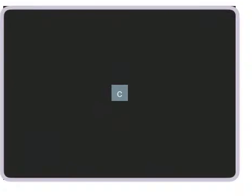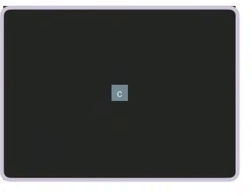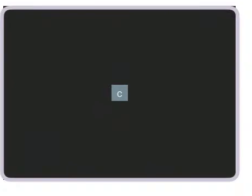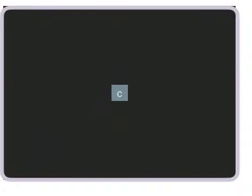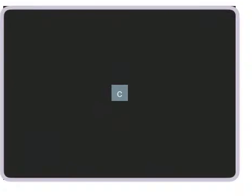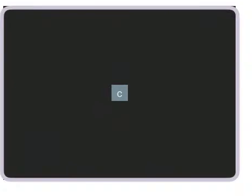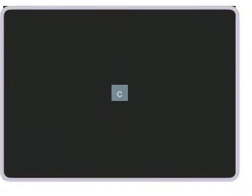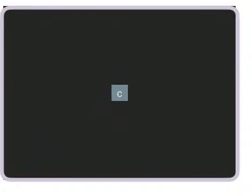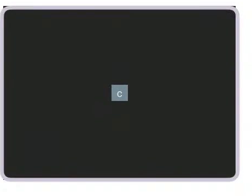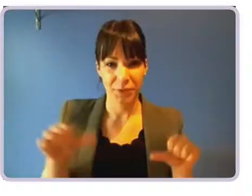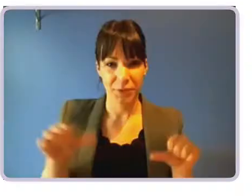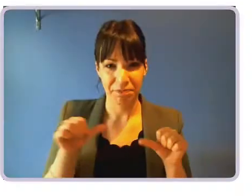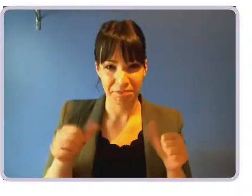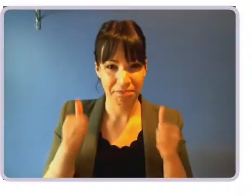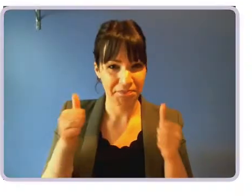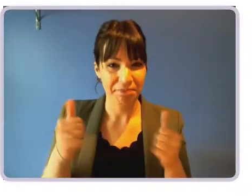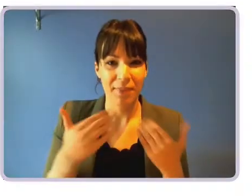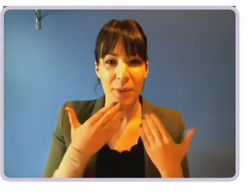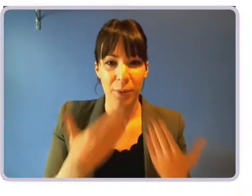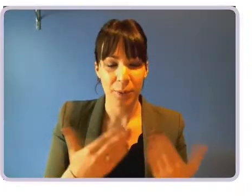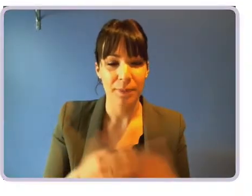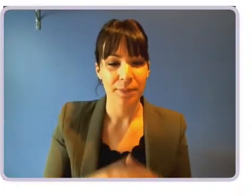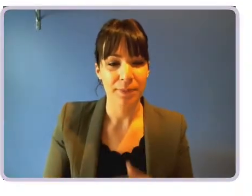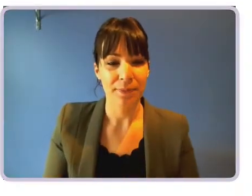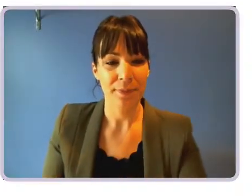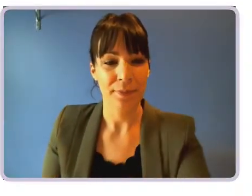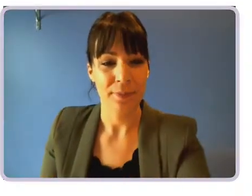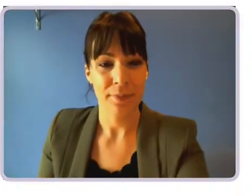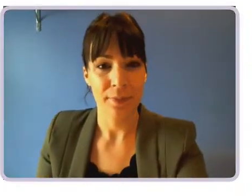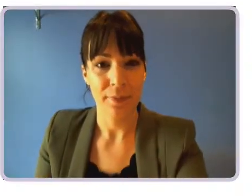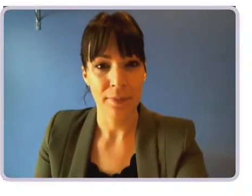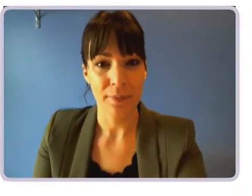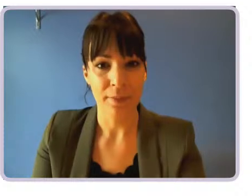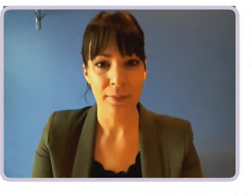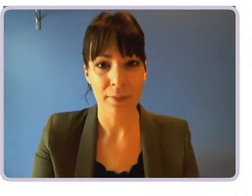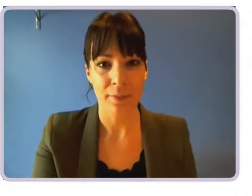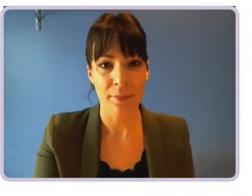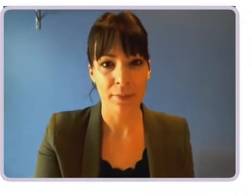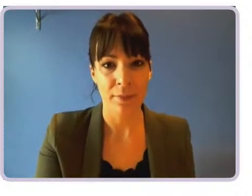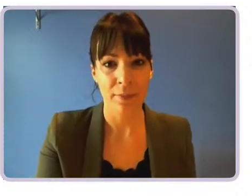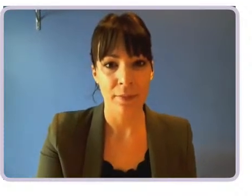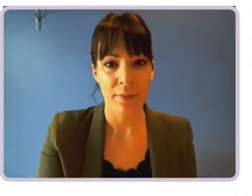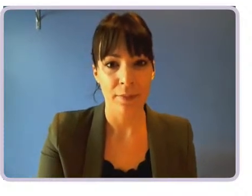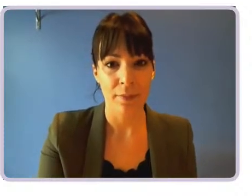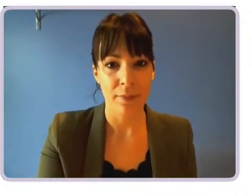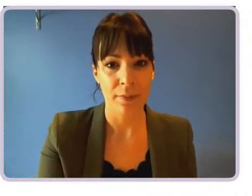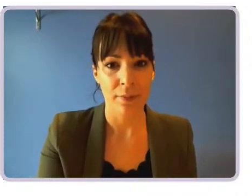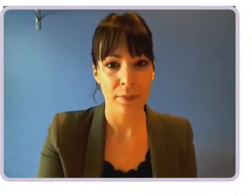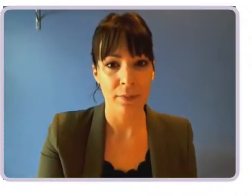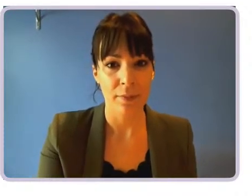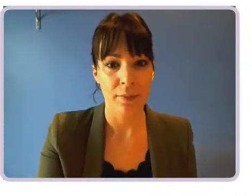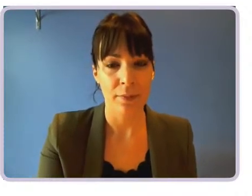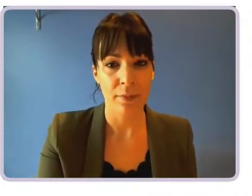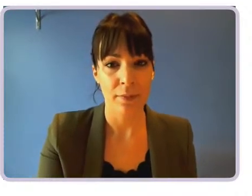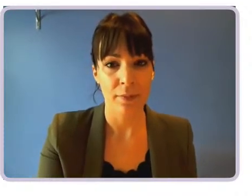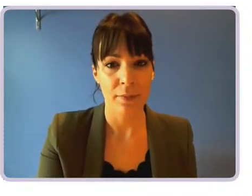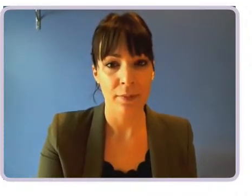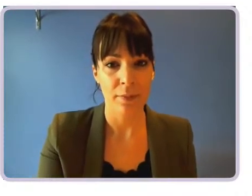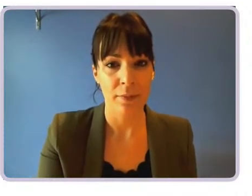okay, thank you. First of all, I thank you for that introduction, Melissa, and I